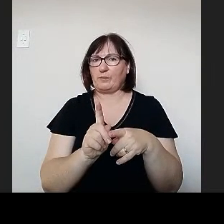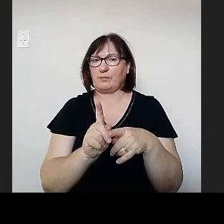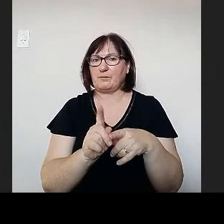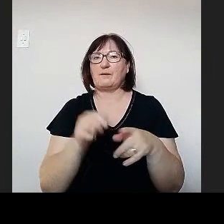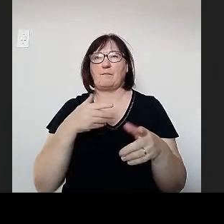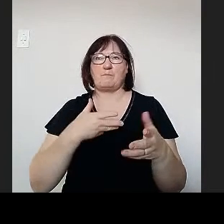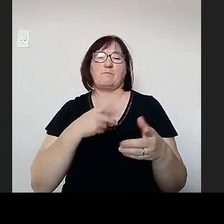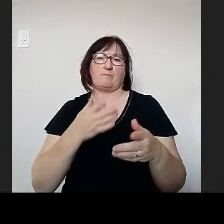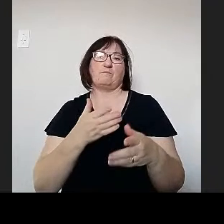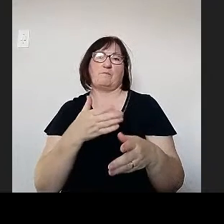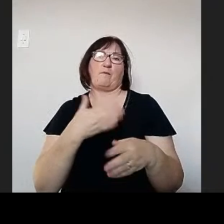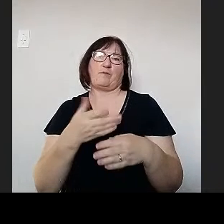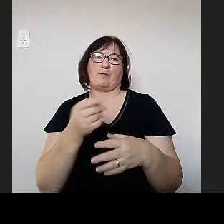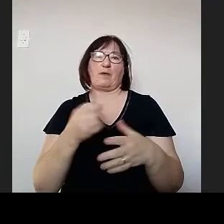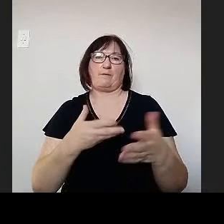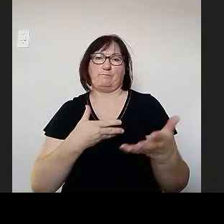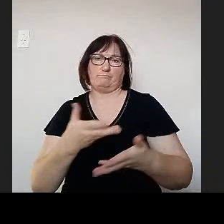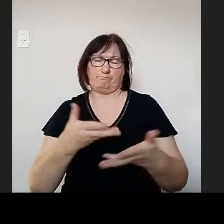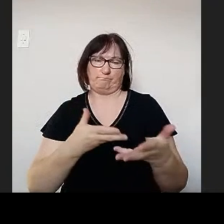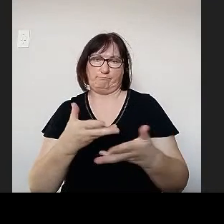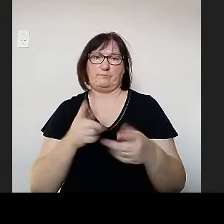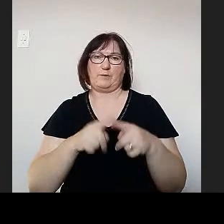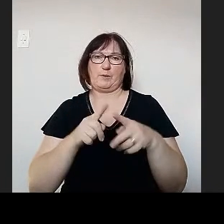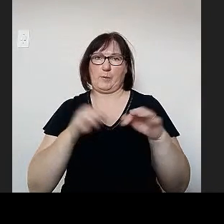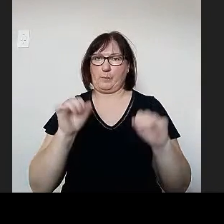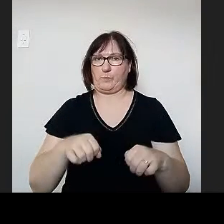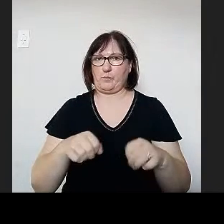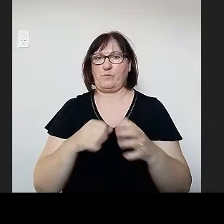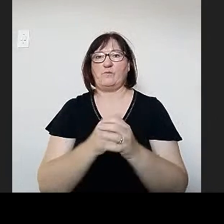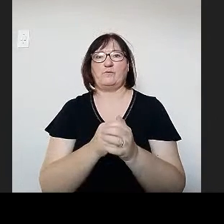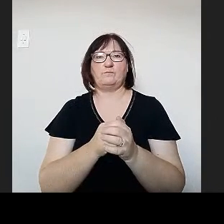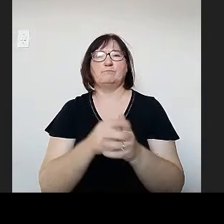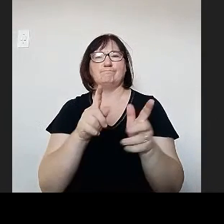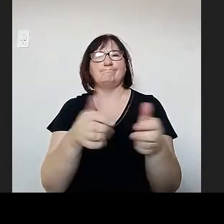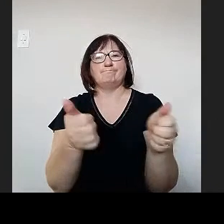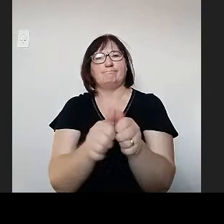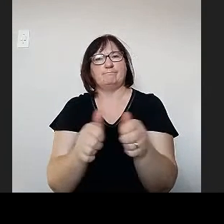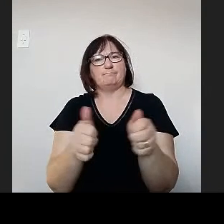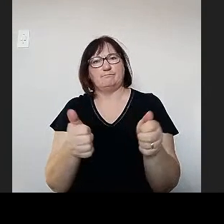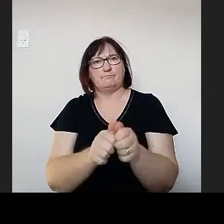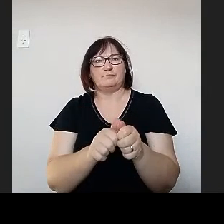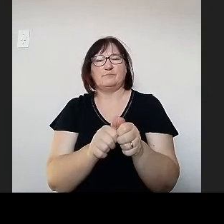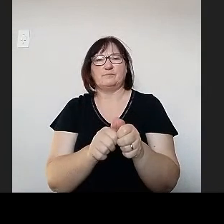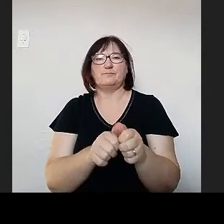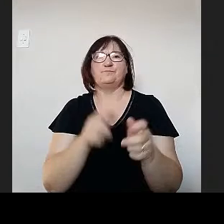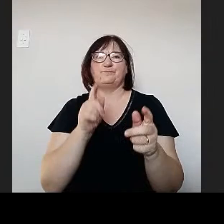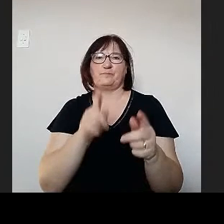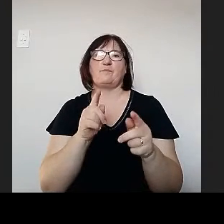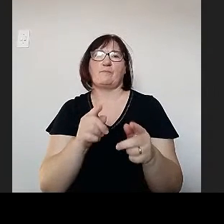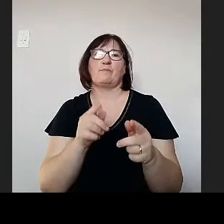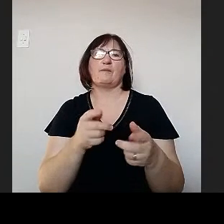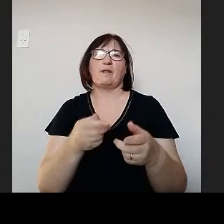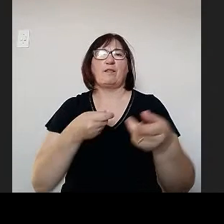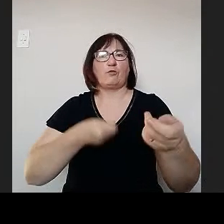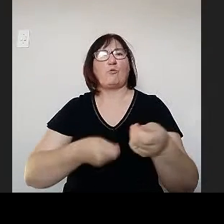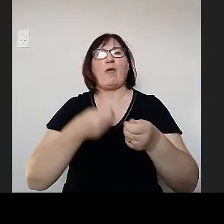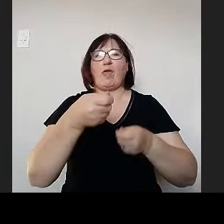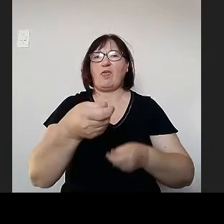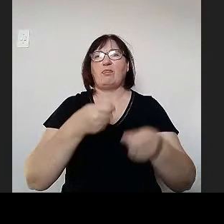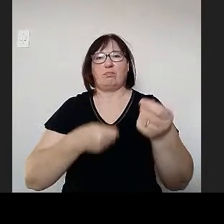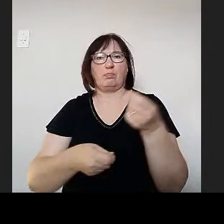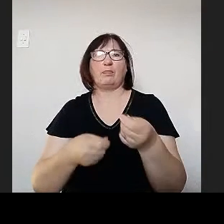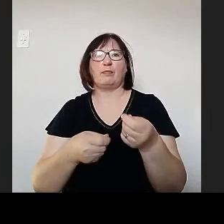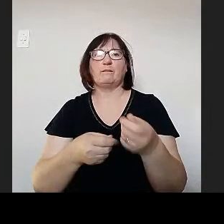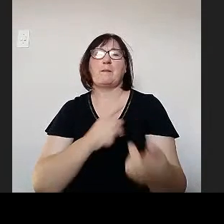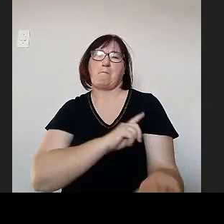approval. This is done as part of the stakeholder education and trade empowerment, which is key for traders. It is